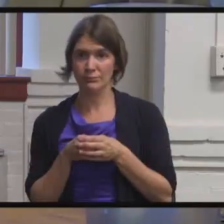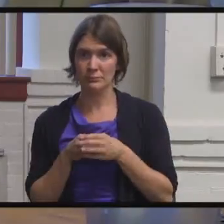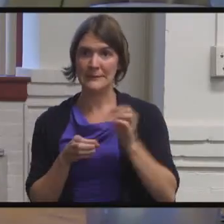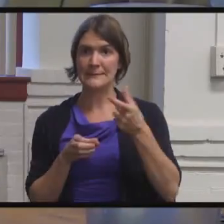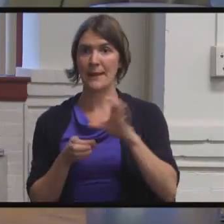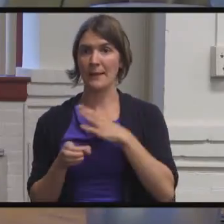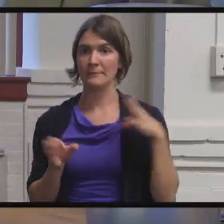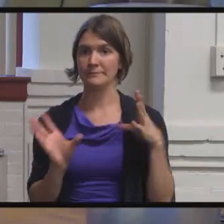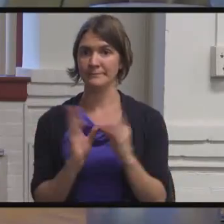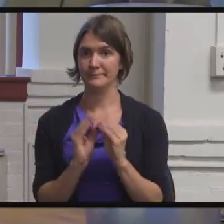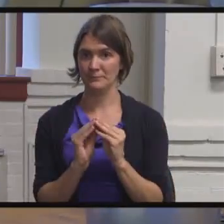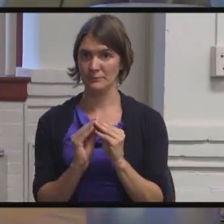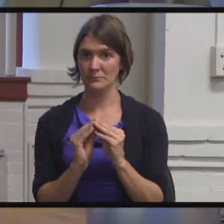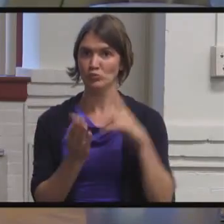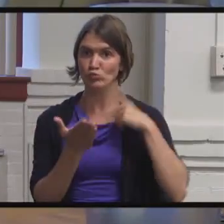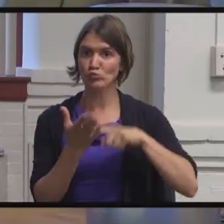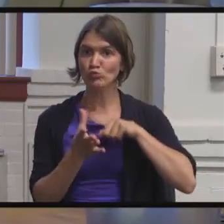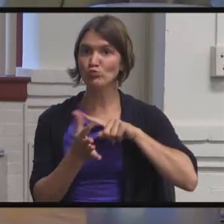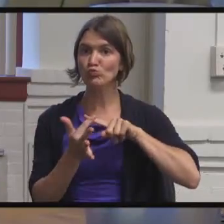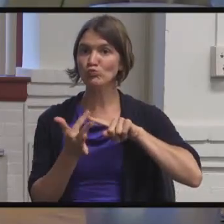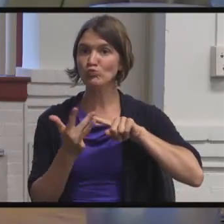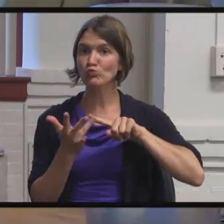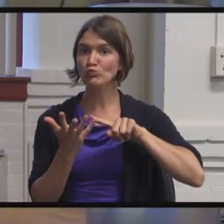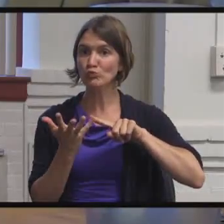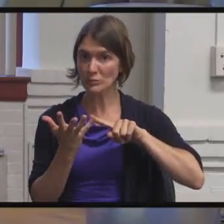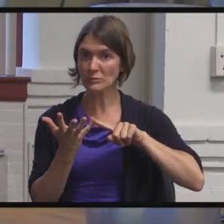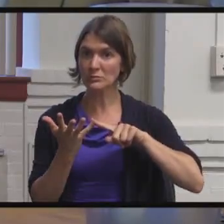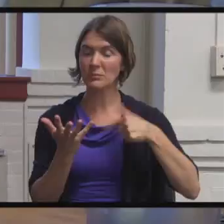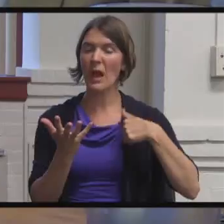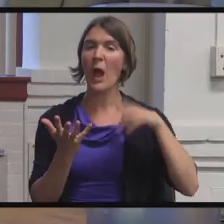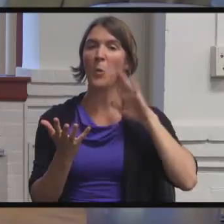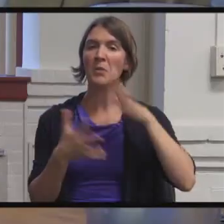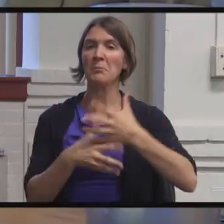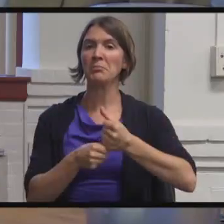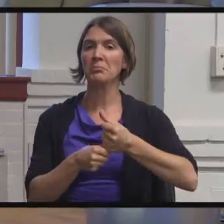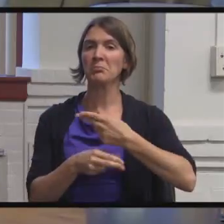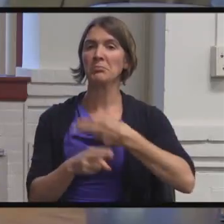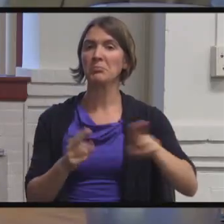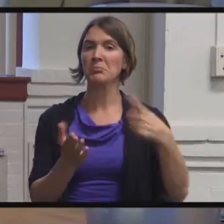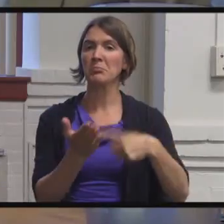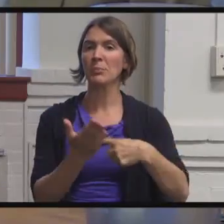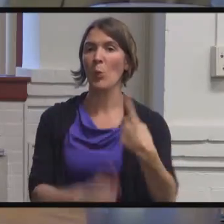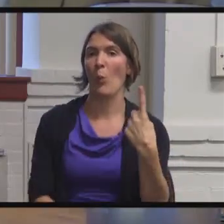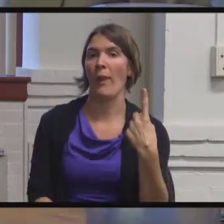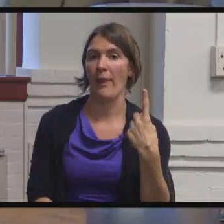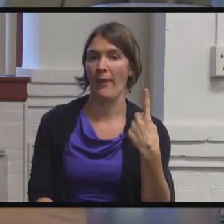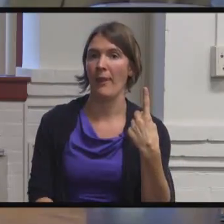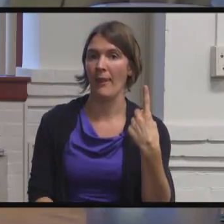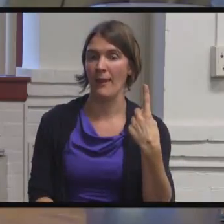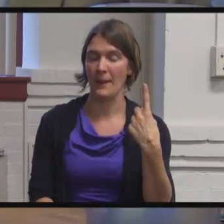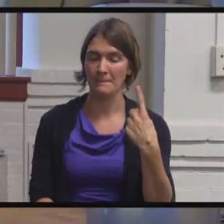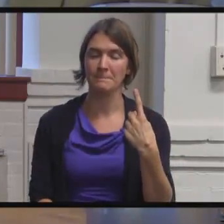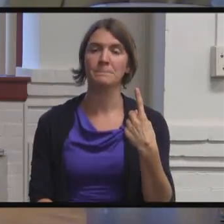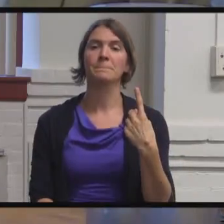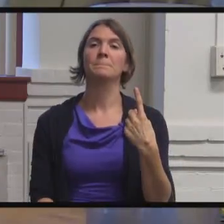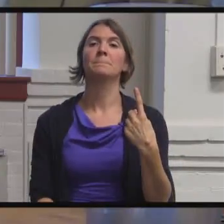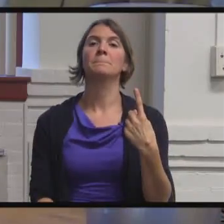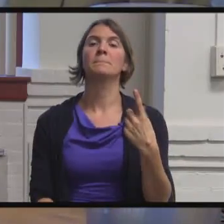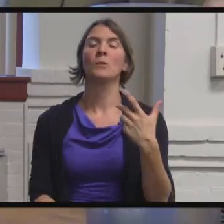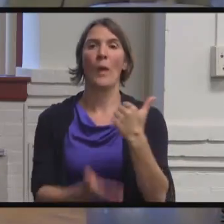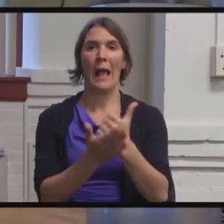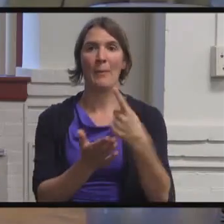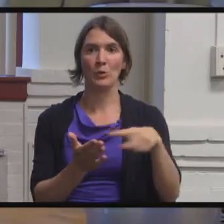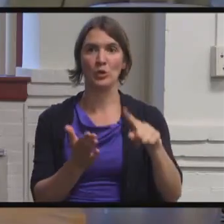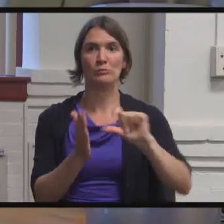a number of items, and I want to speak briefly about one of those items so that we make sure